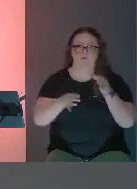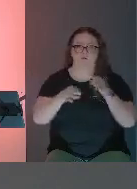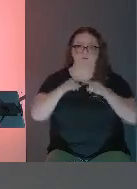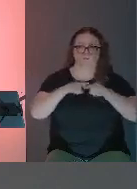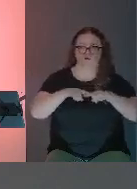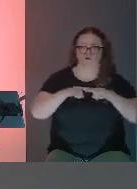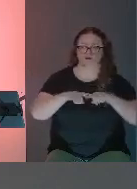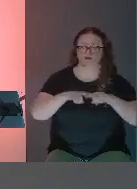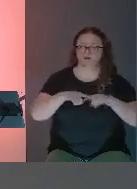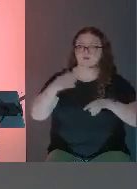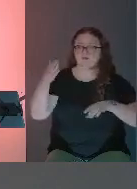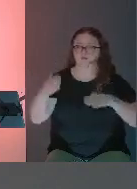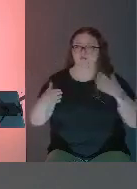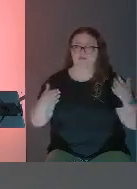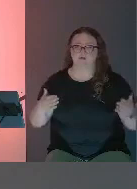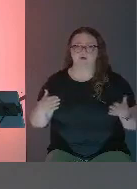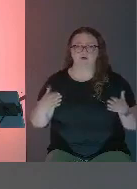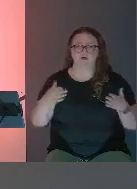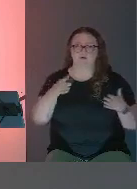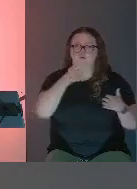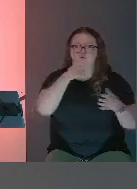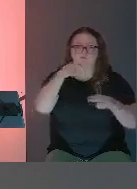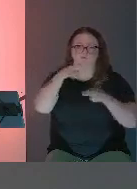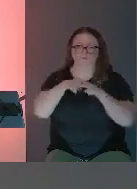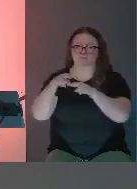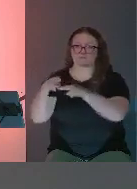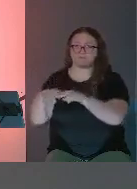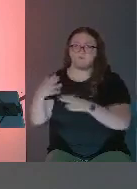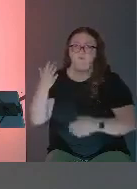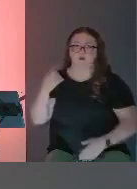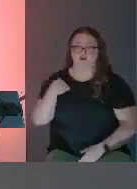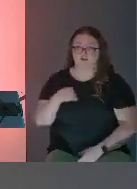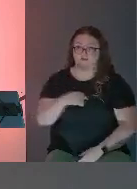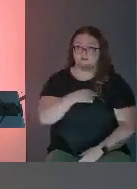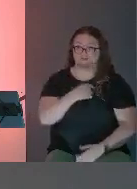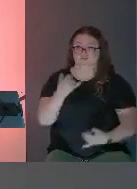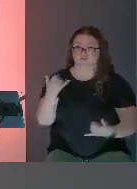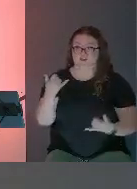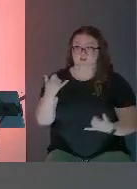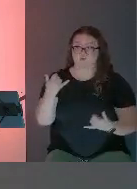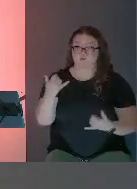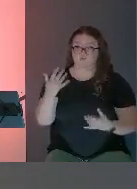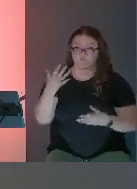the aisle they reside and who's going to sit, because we're in that judges phase in our own country.